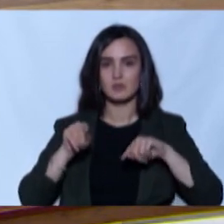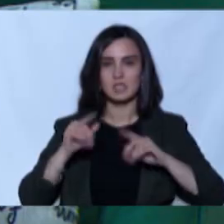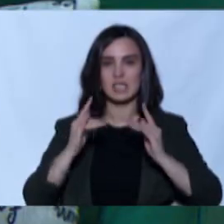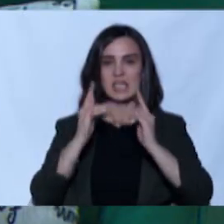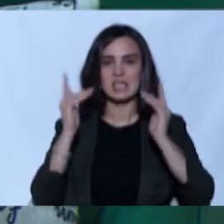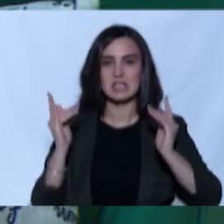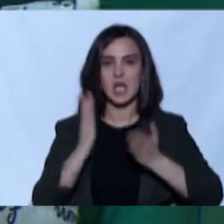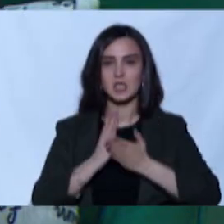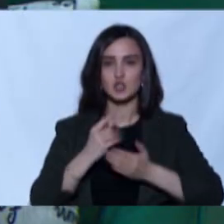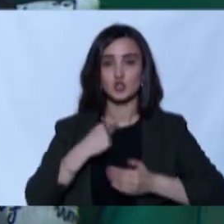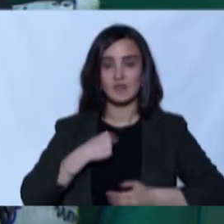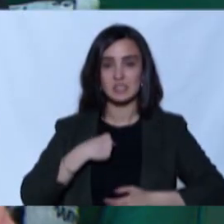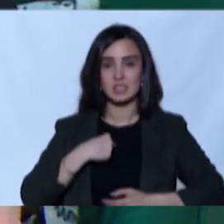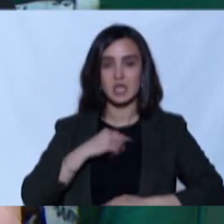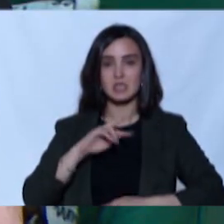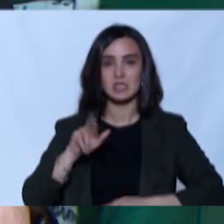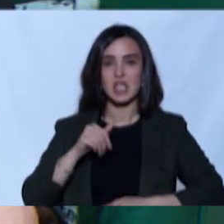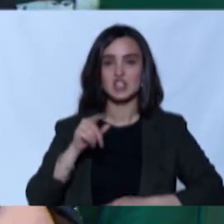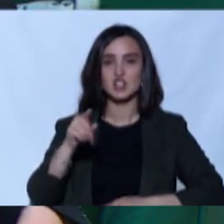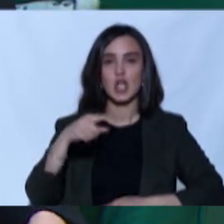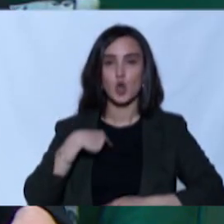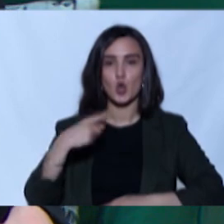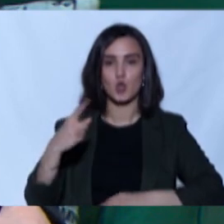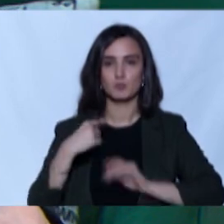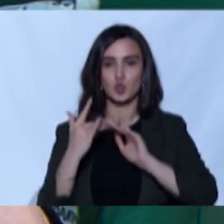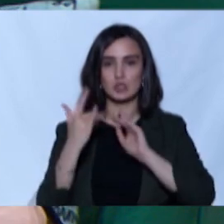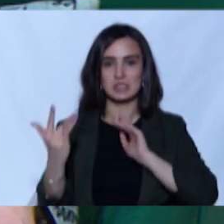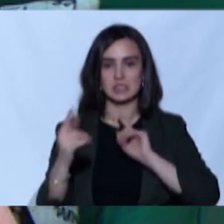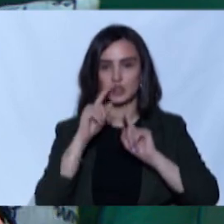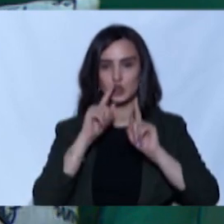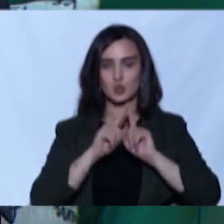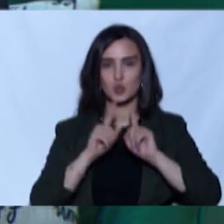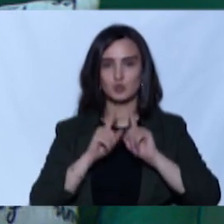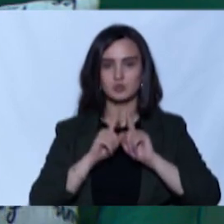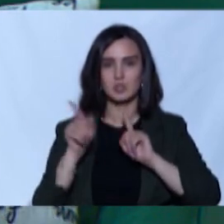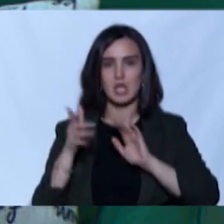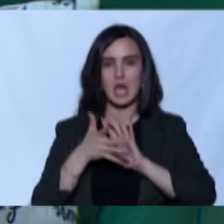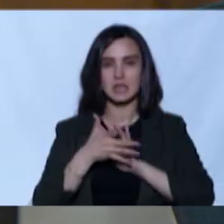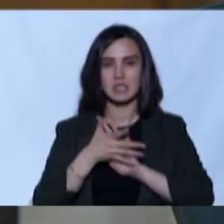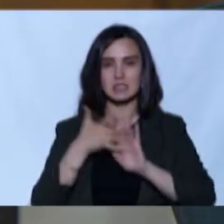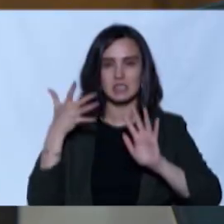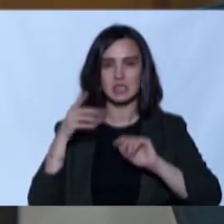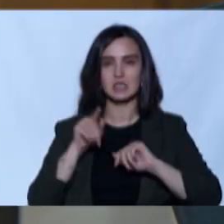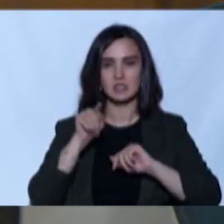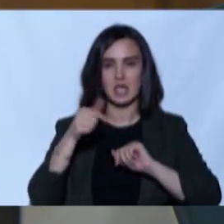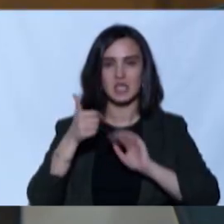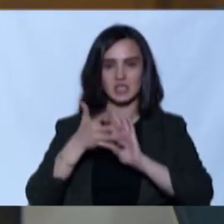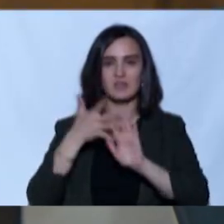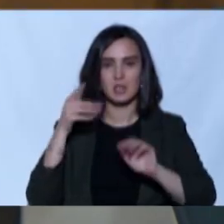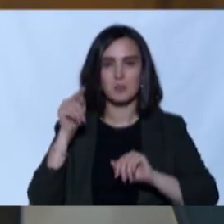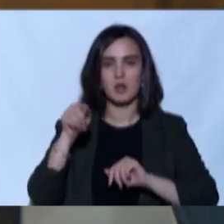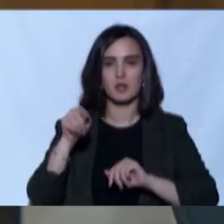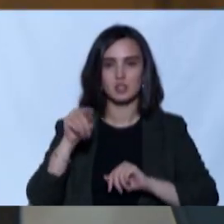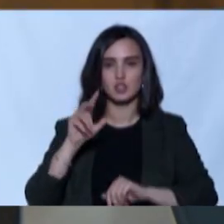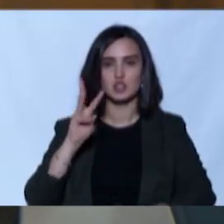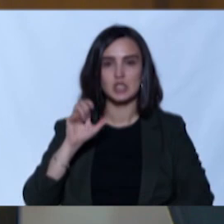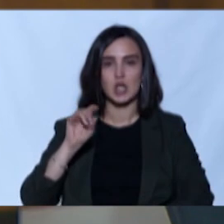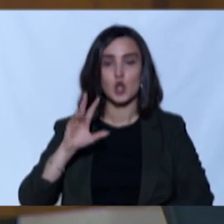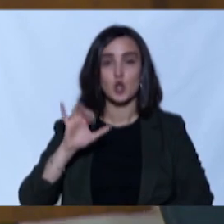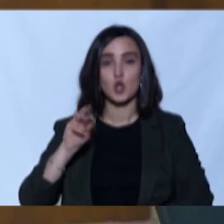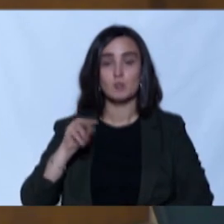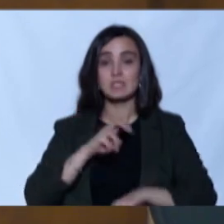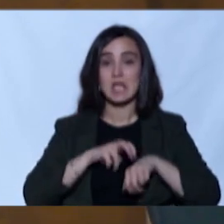between us to Sherlock Holmes, so we can gain a better understanding of him. But John John